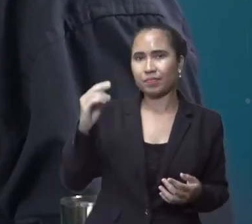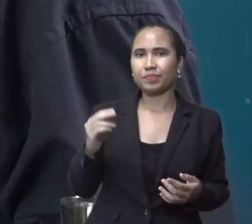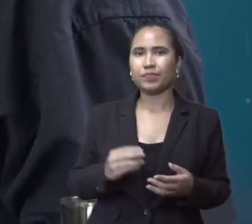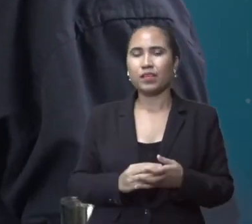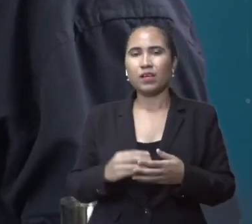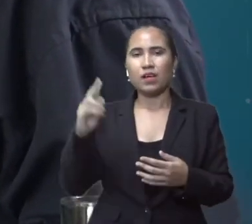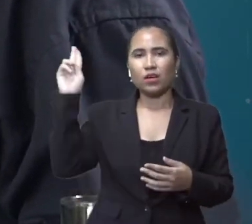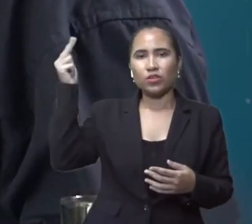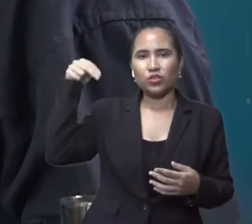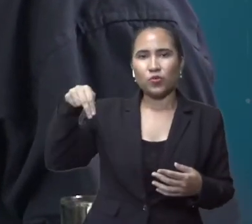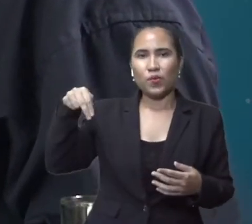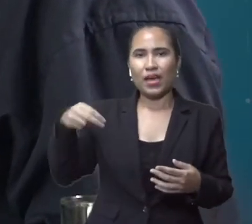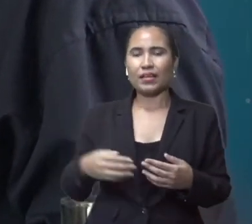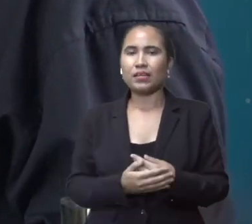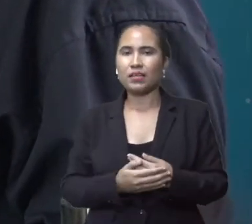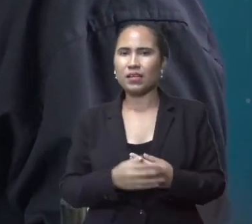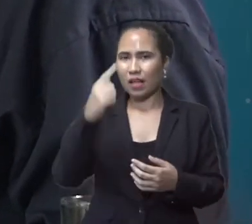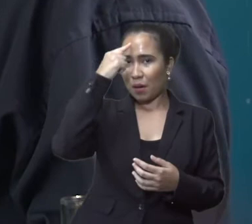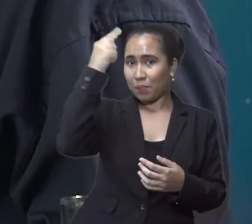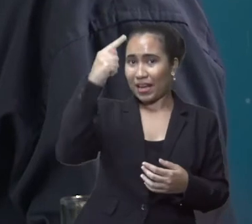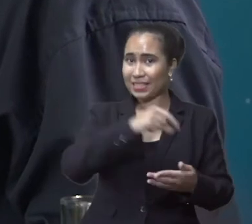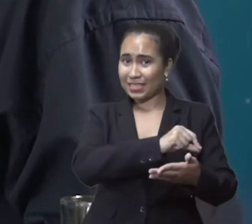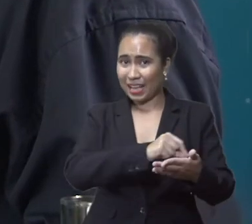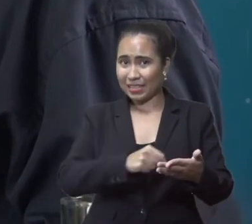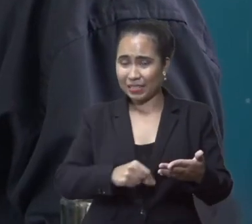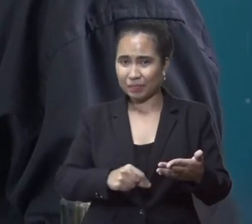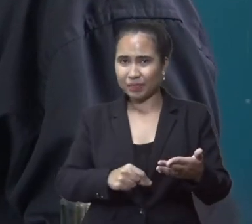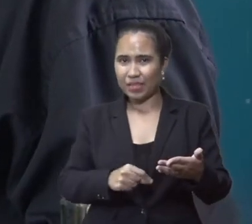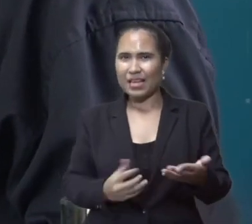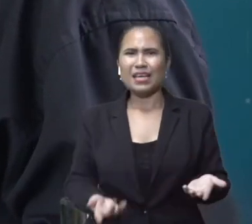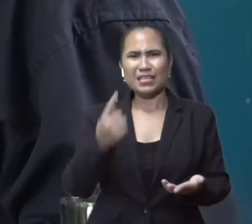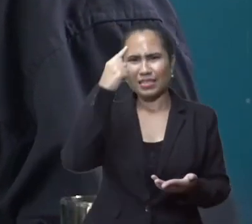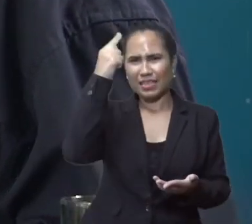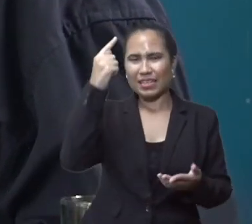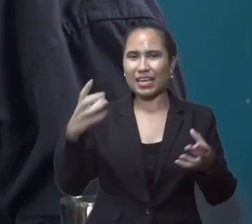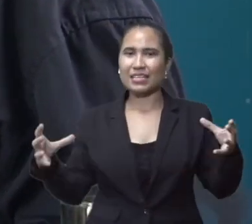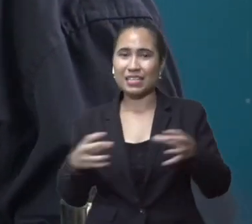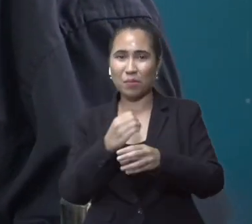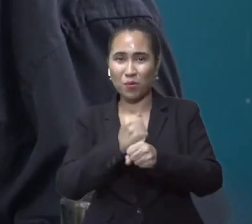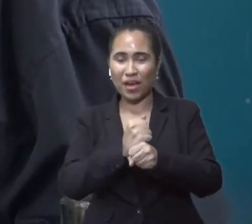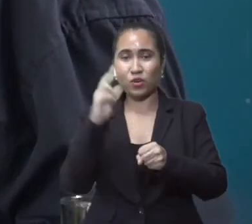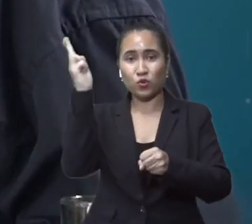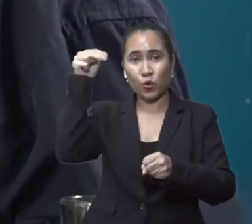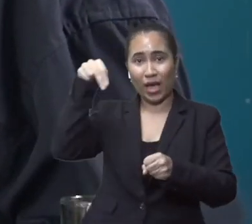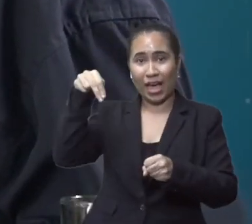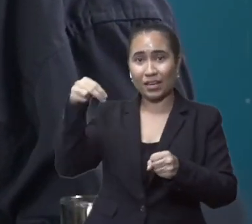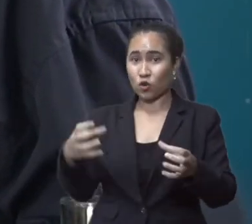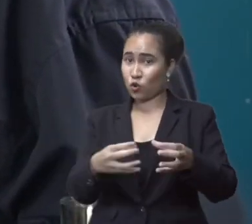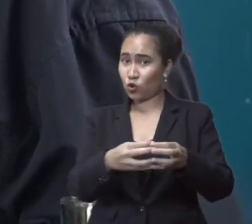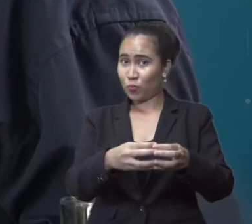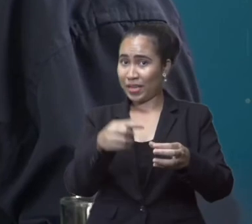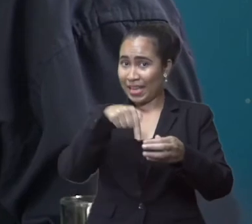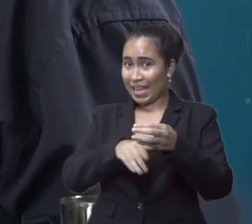a few weeks ago signed the country implementation plan, which really is a blueprint for collaboration between the United Nations team